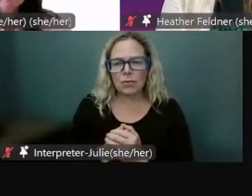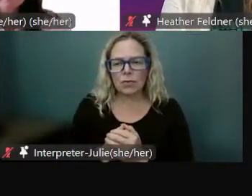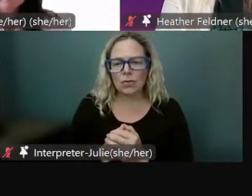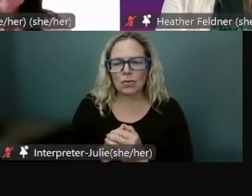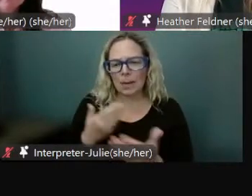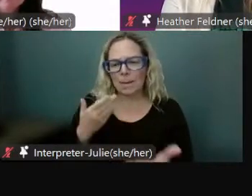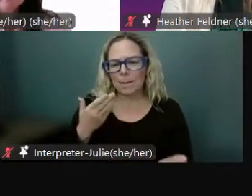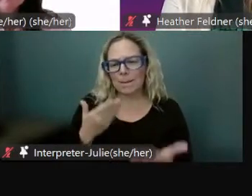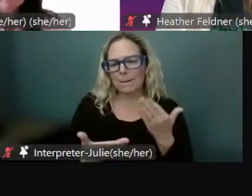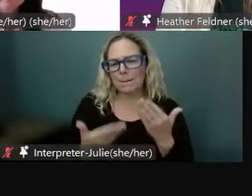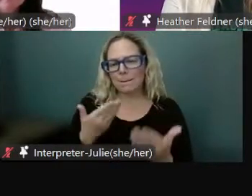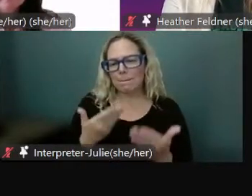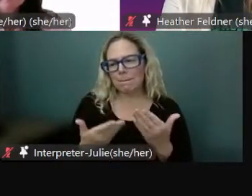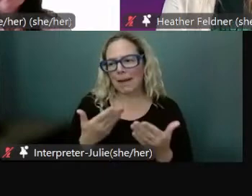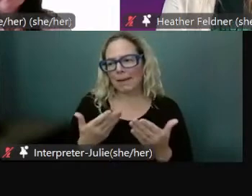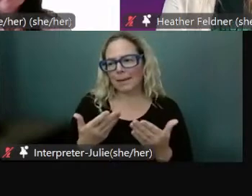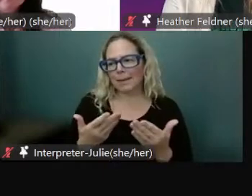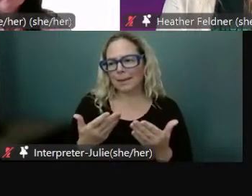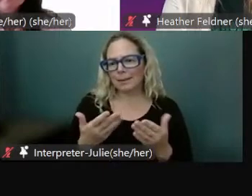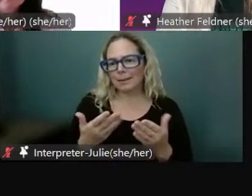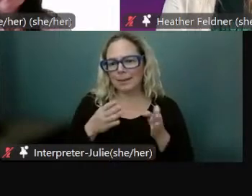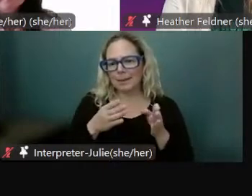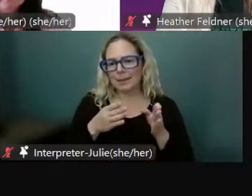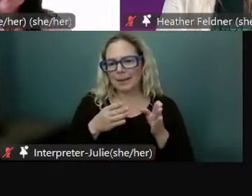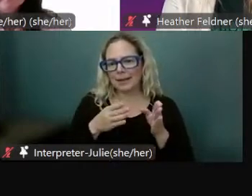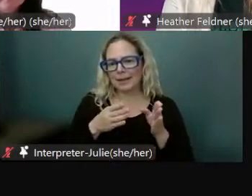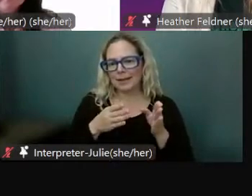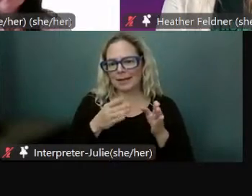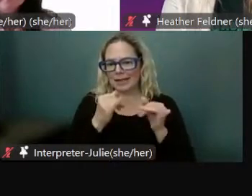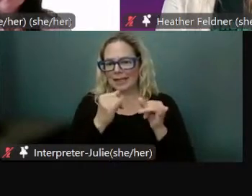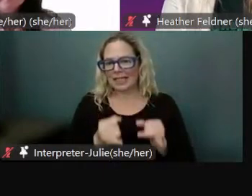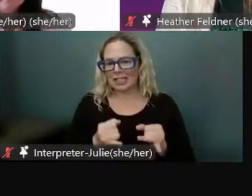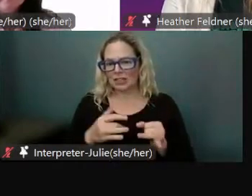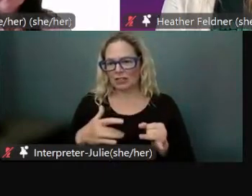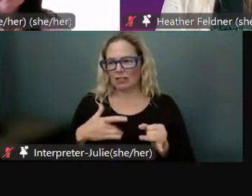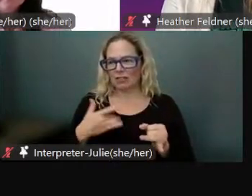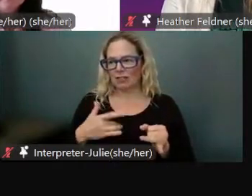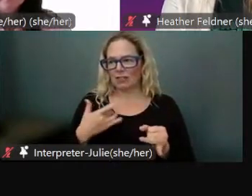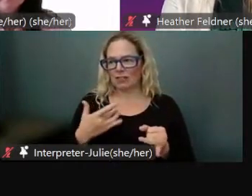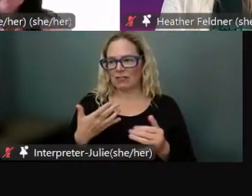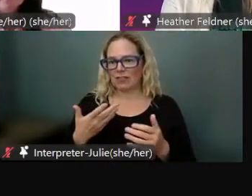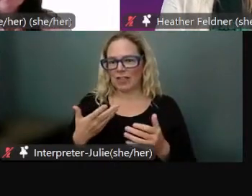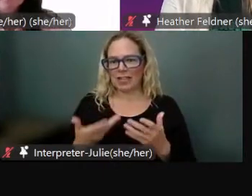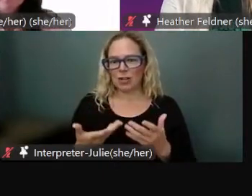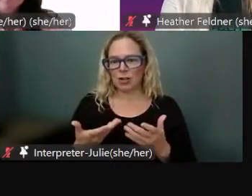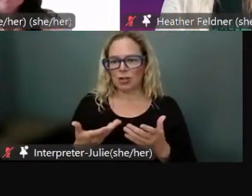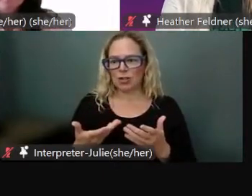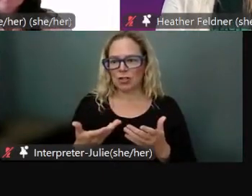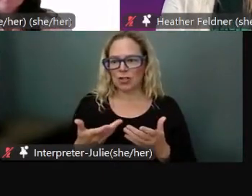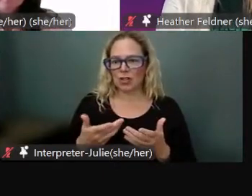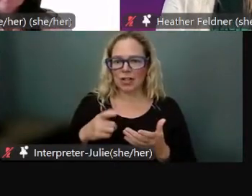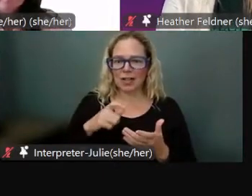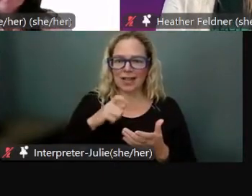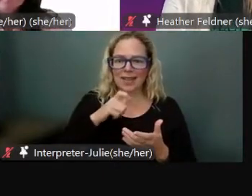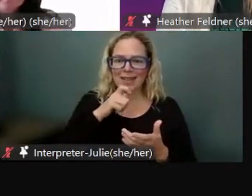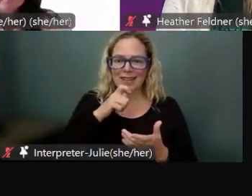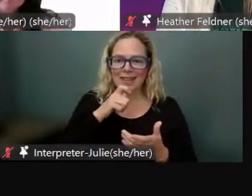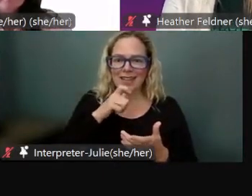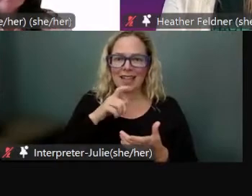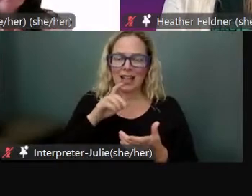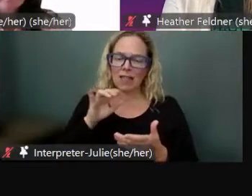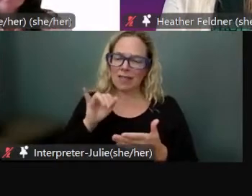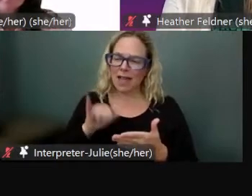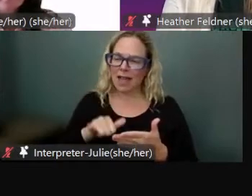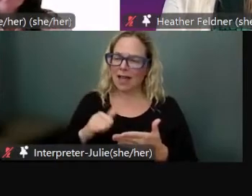maybe even feel a little less like they need to do the harder work of engaging in recognizing and uprooting those